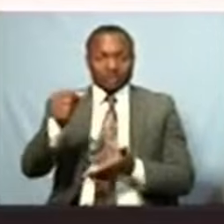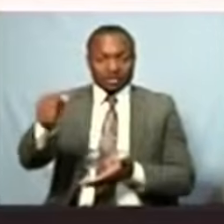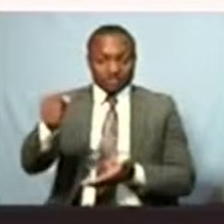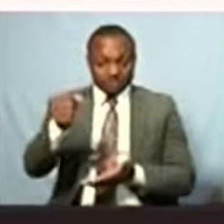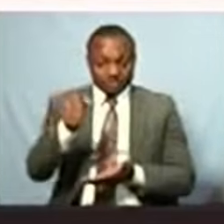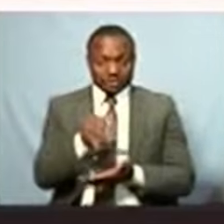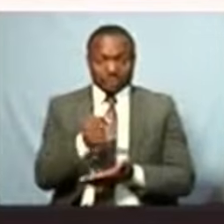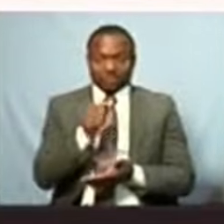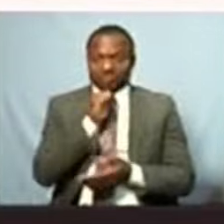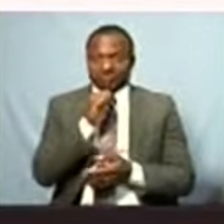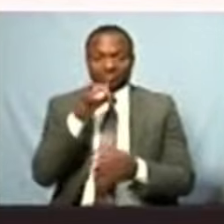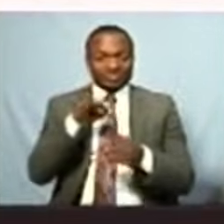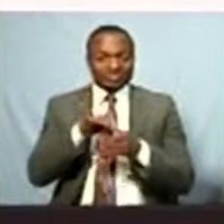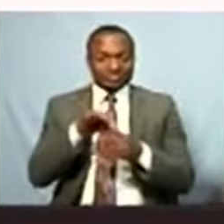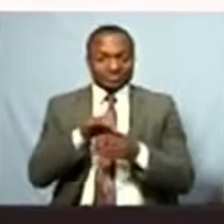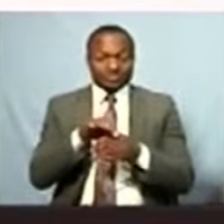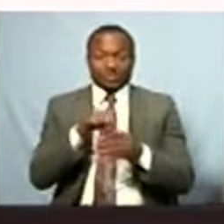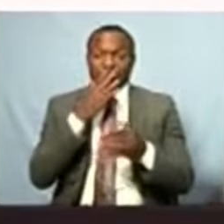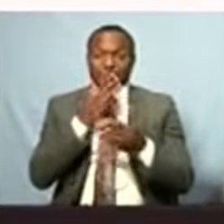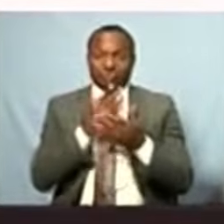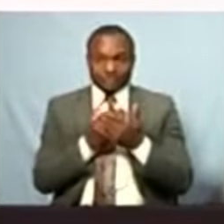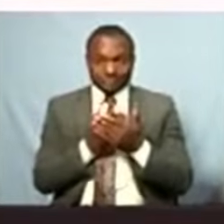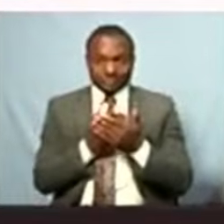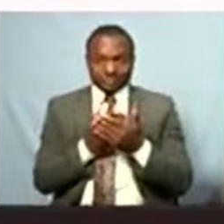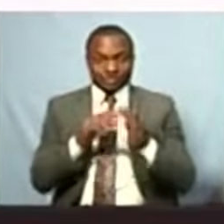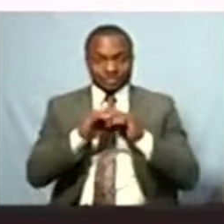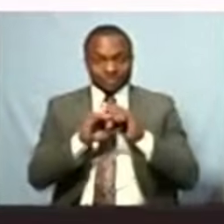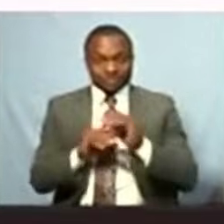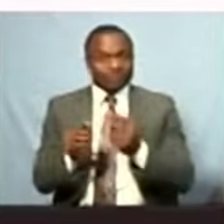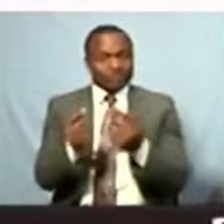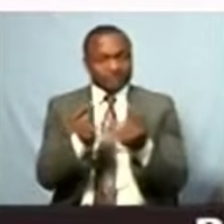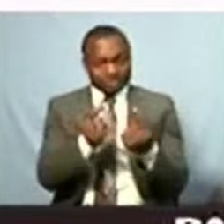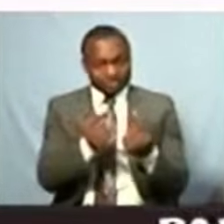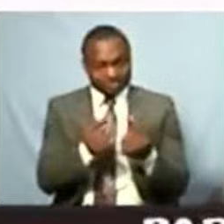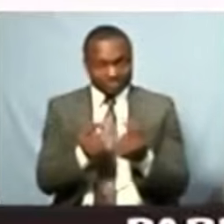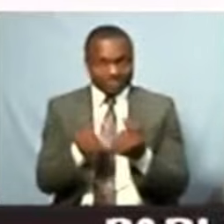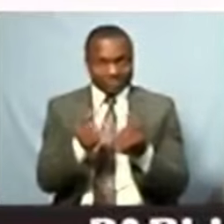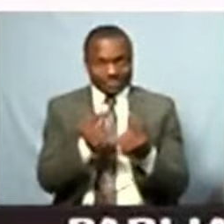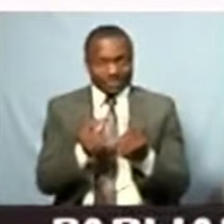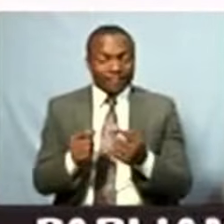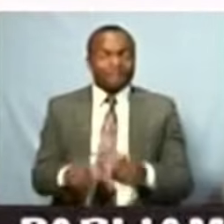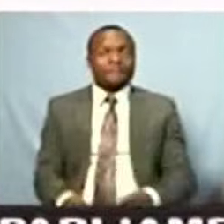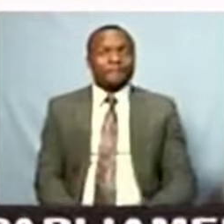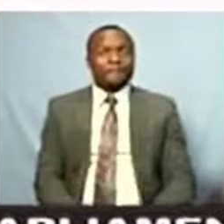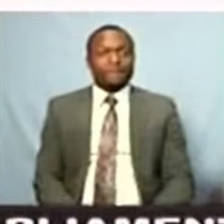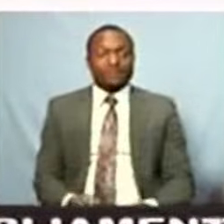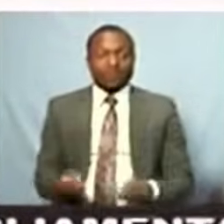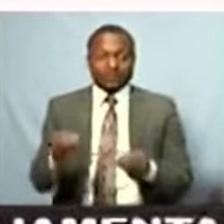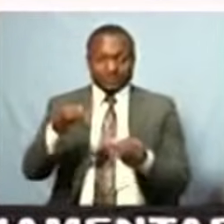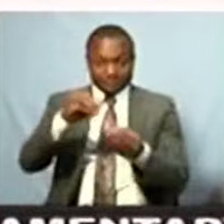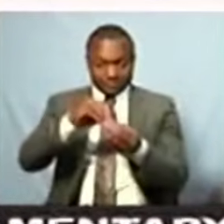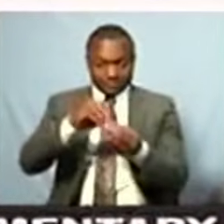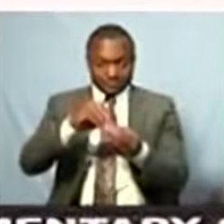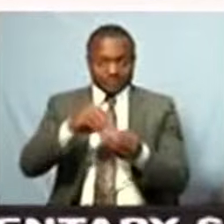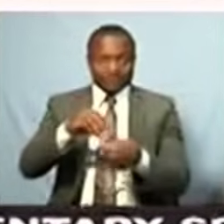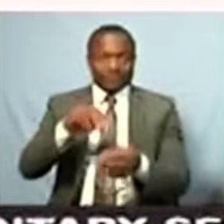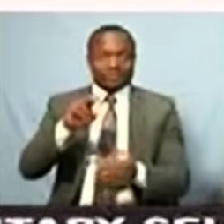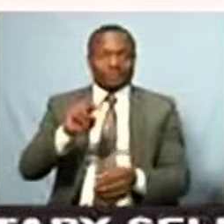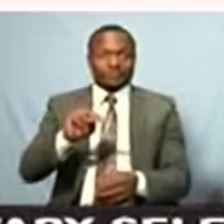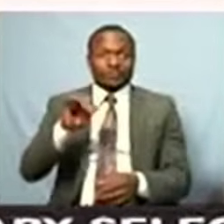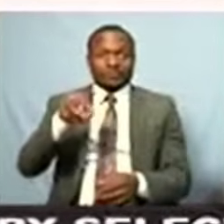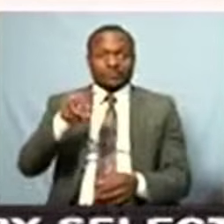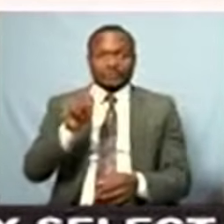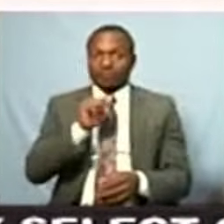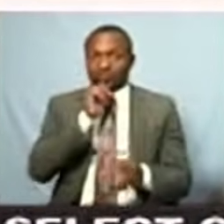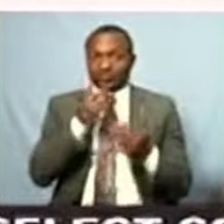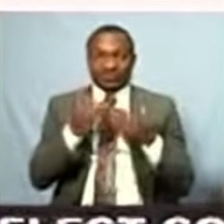not election is more appropriate under the circumstances. In addition, NIPA has no objection